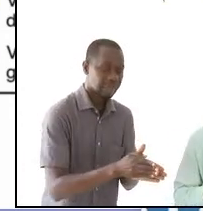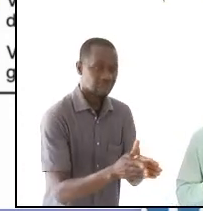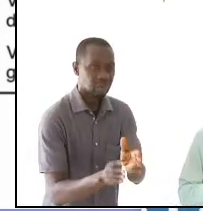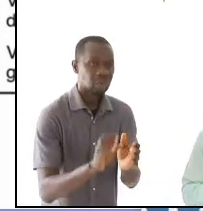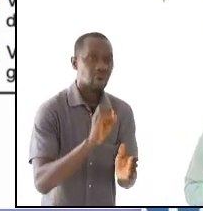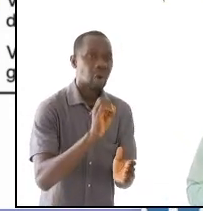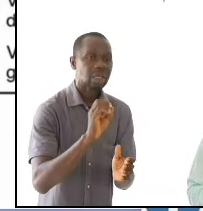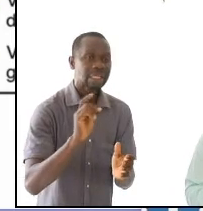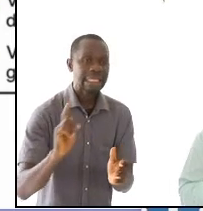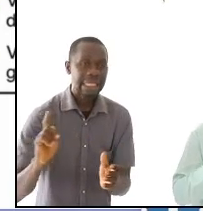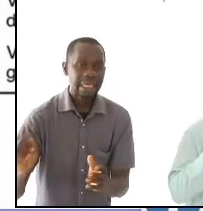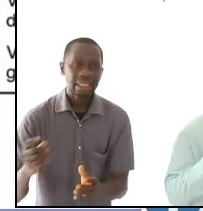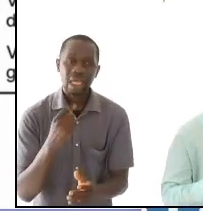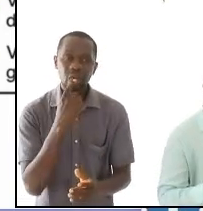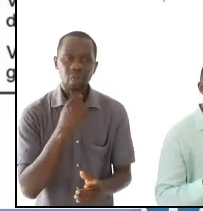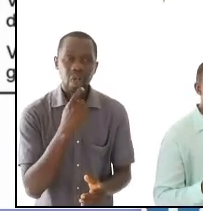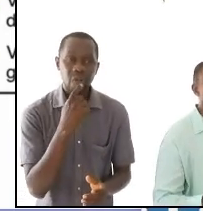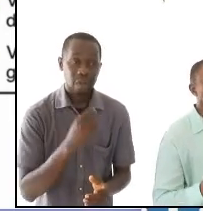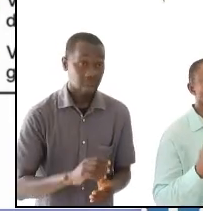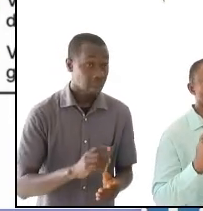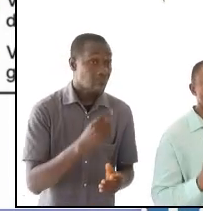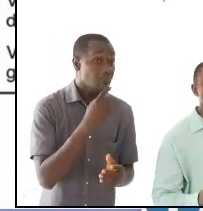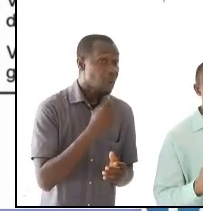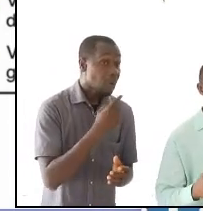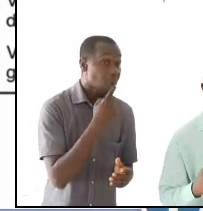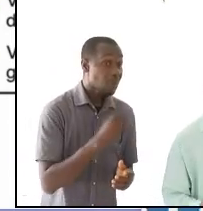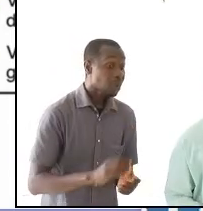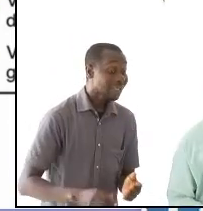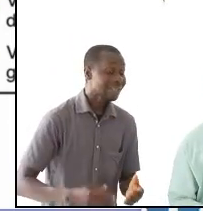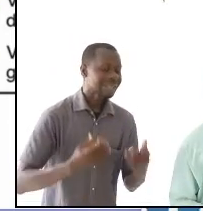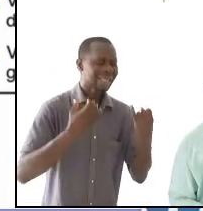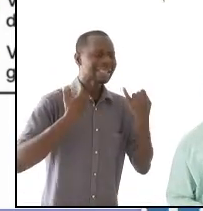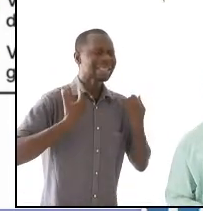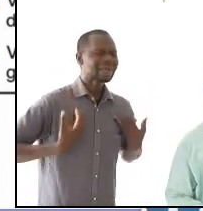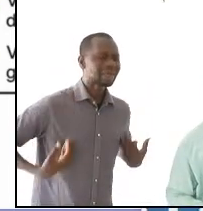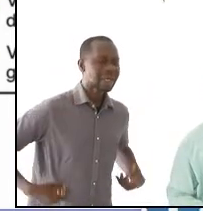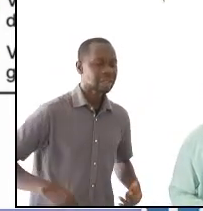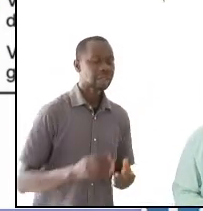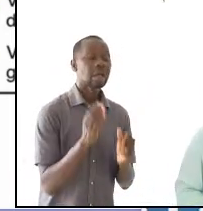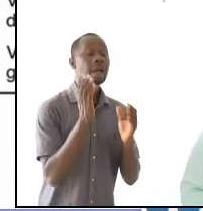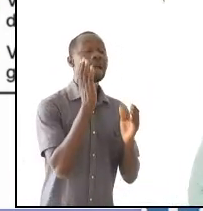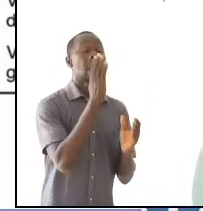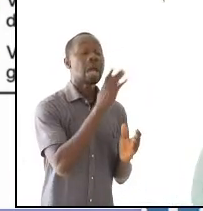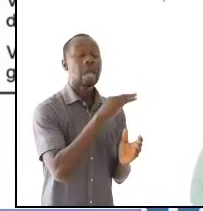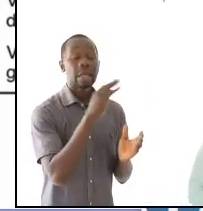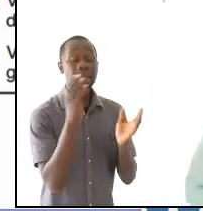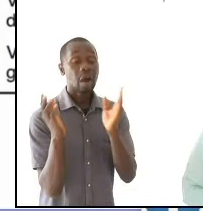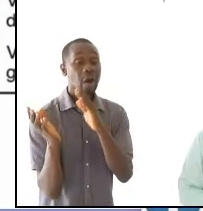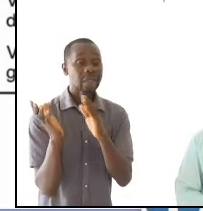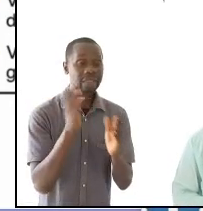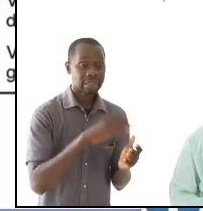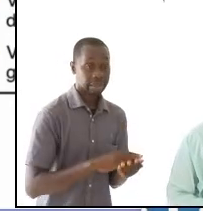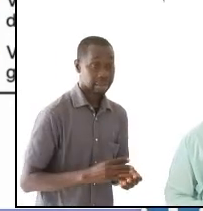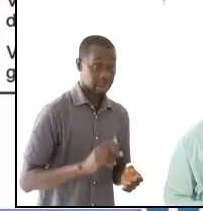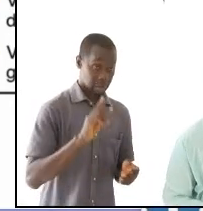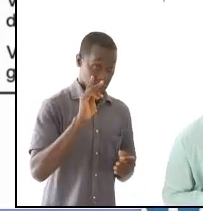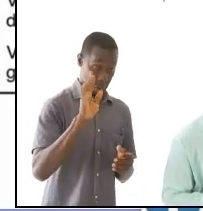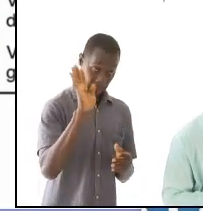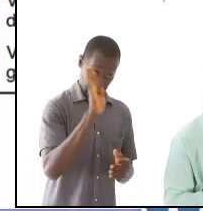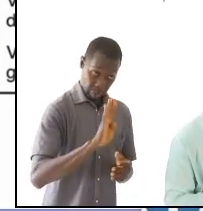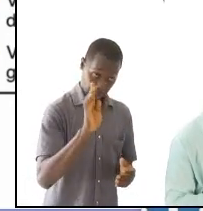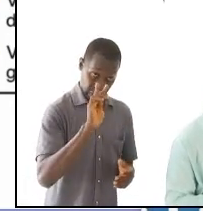oxygenated blood, meaning blood that is rich in oxygen. The blue are vessels that are